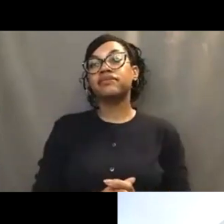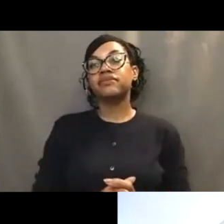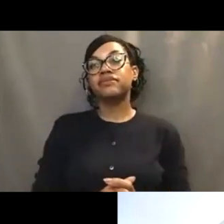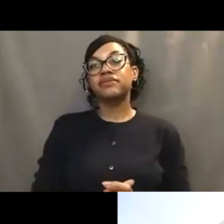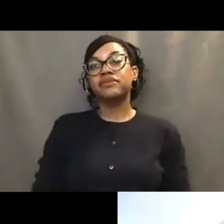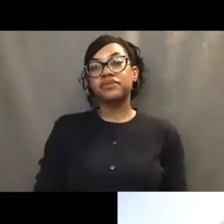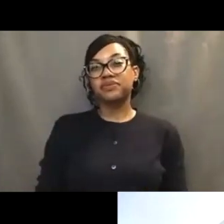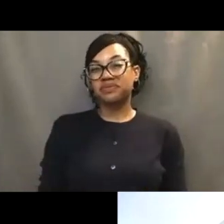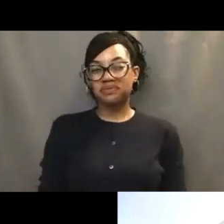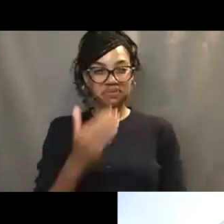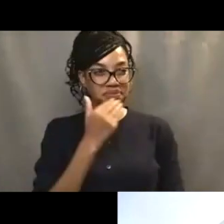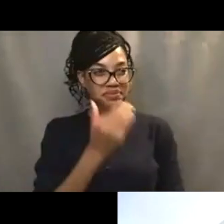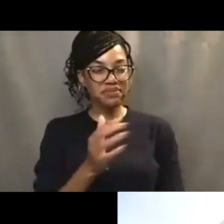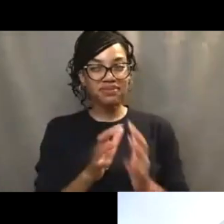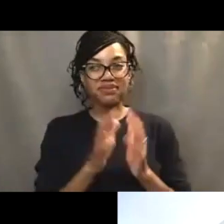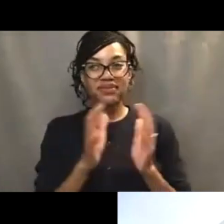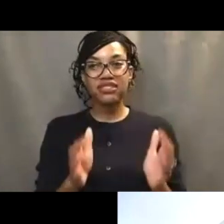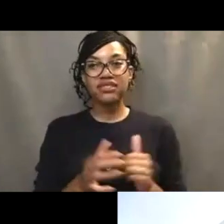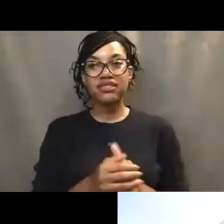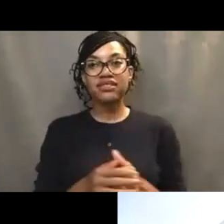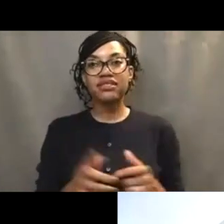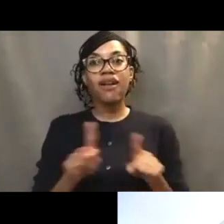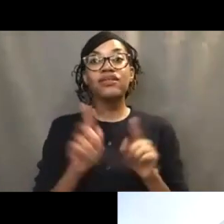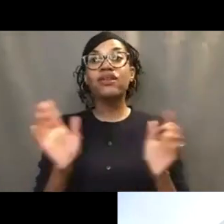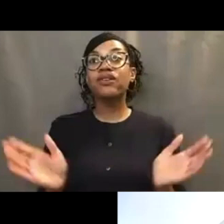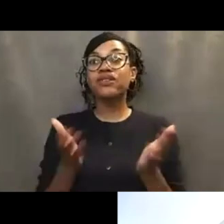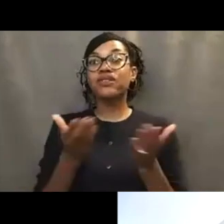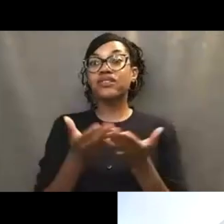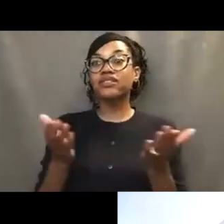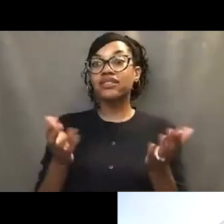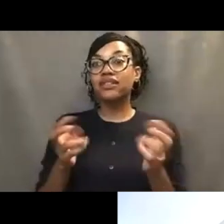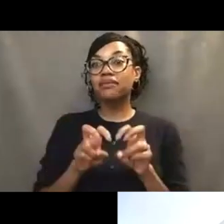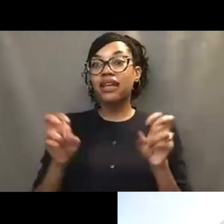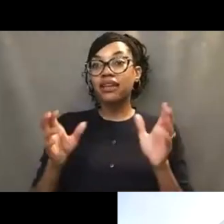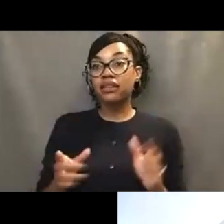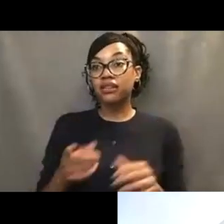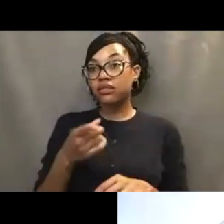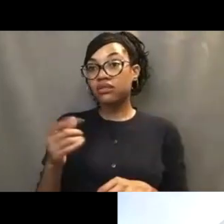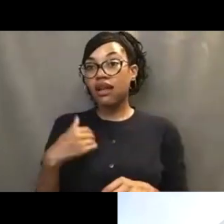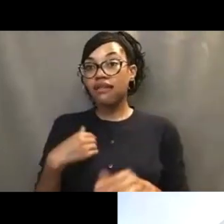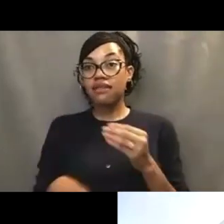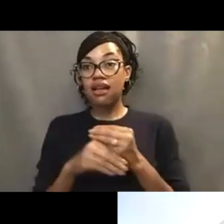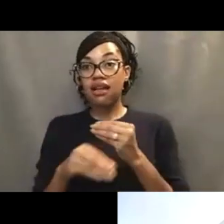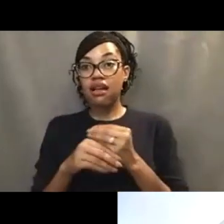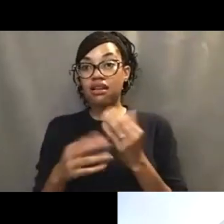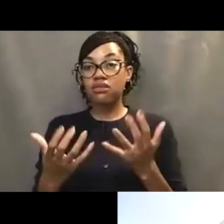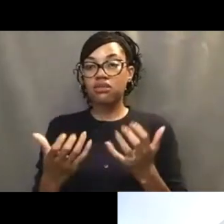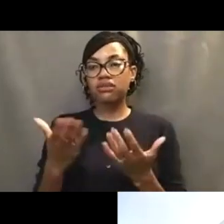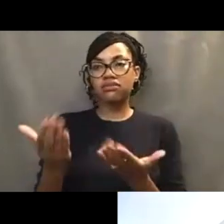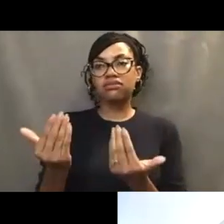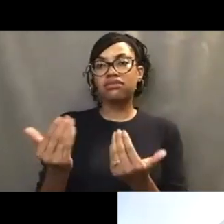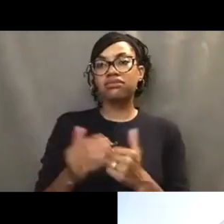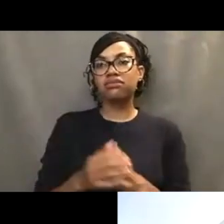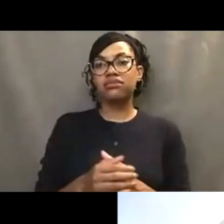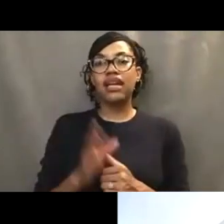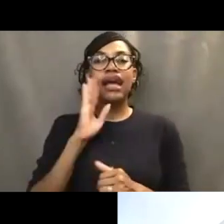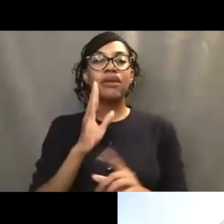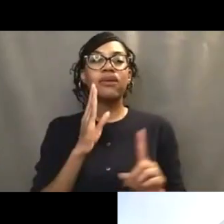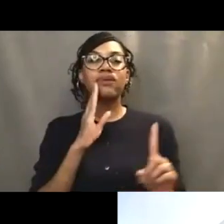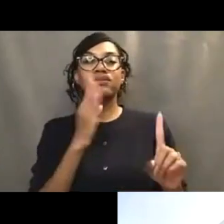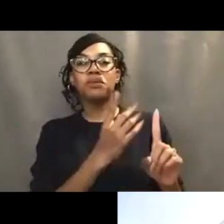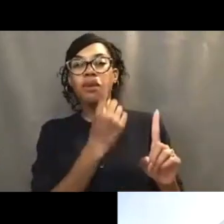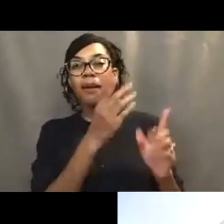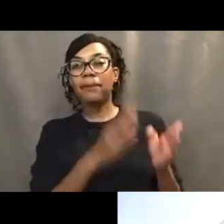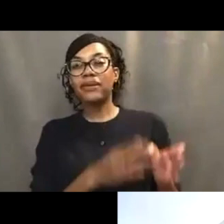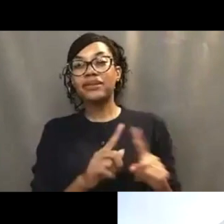Thank you. And also I want to encourage the other panelists, if you have things to add on a question, just because it's for one person doesn't mean we